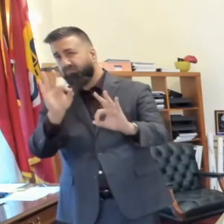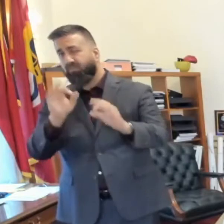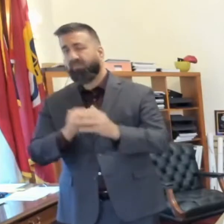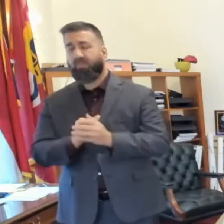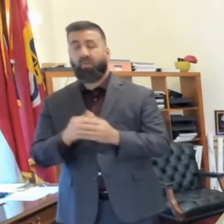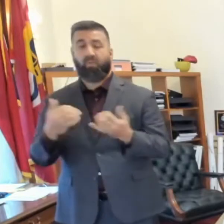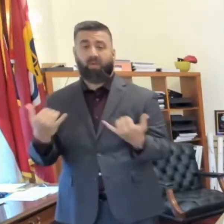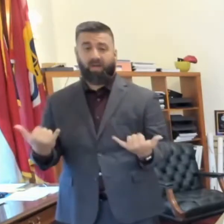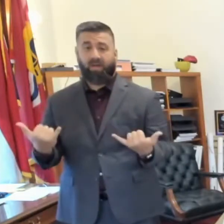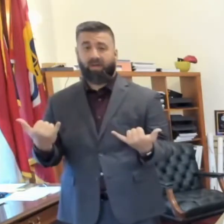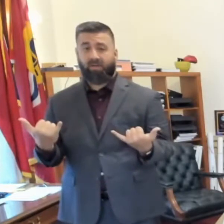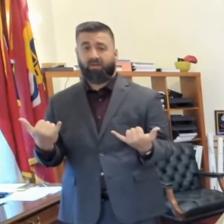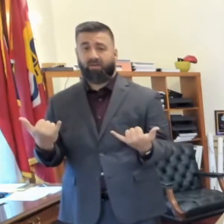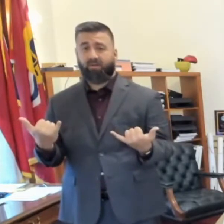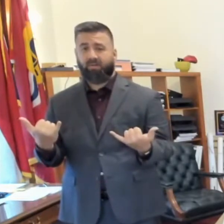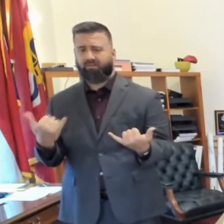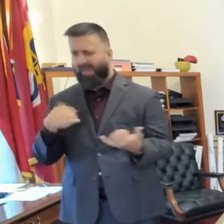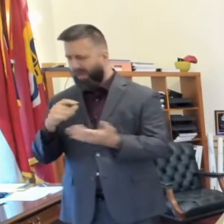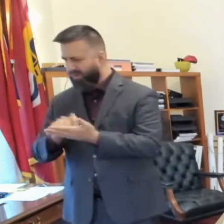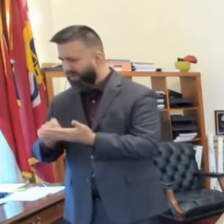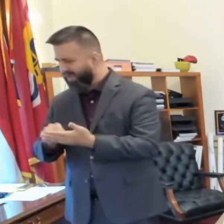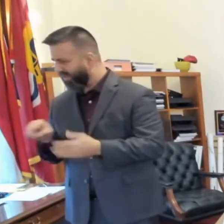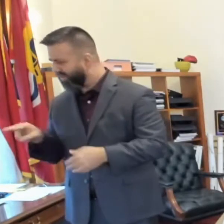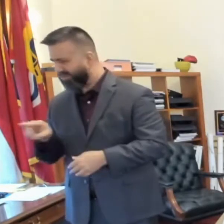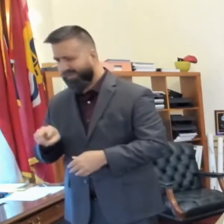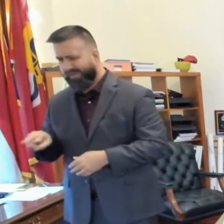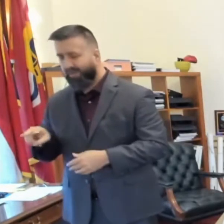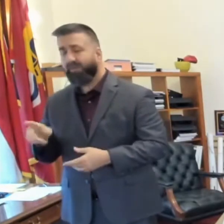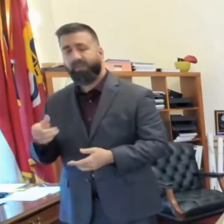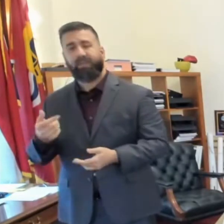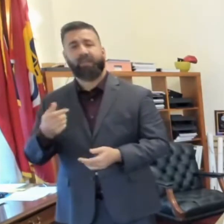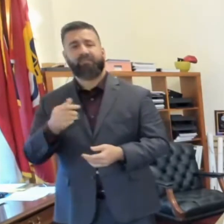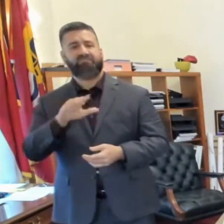have been, I wrote this down somewhere, about